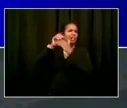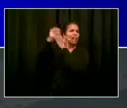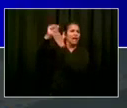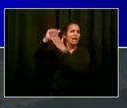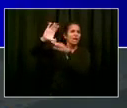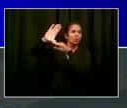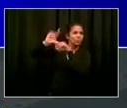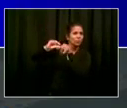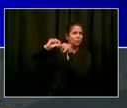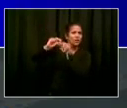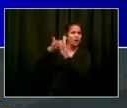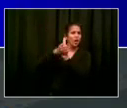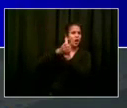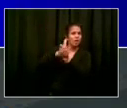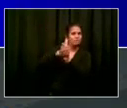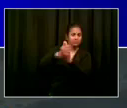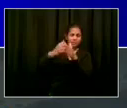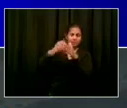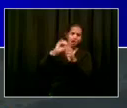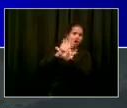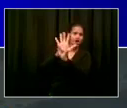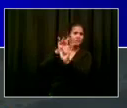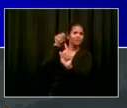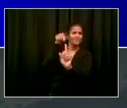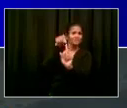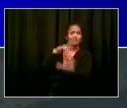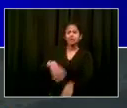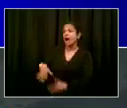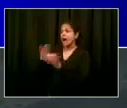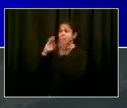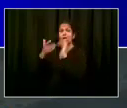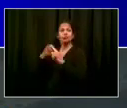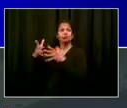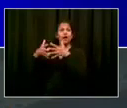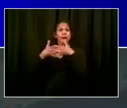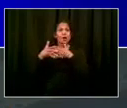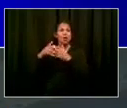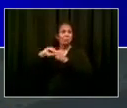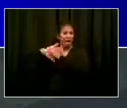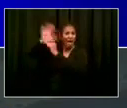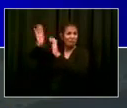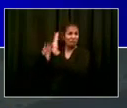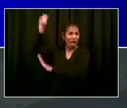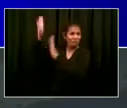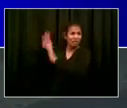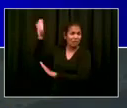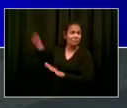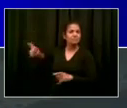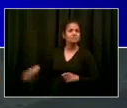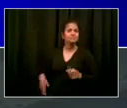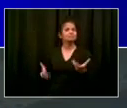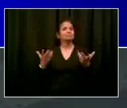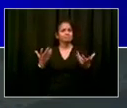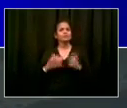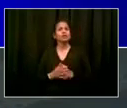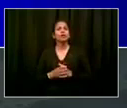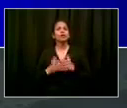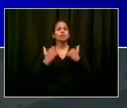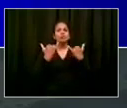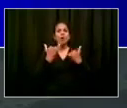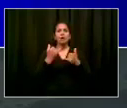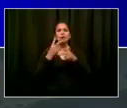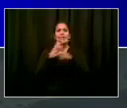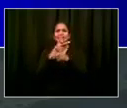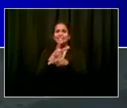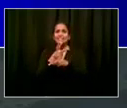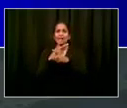of how we are doing. So we're talking about, to begin with, a maximum 25% capacity in restaurants, tables at least 6